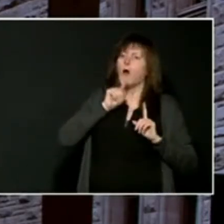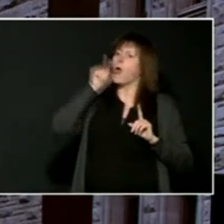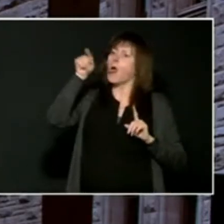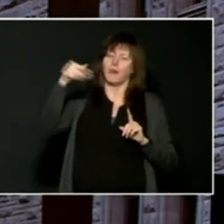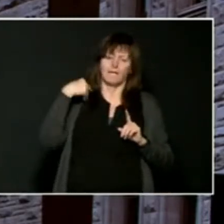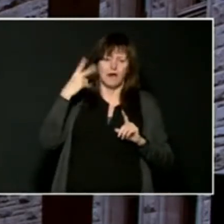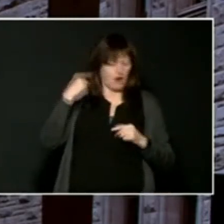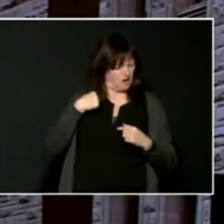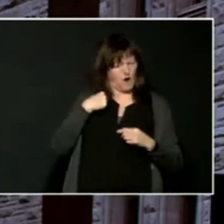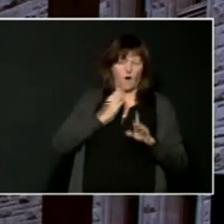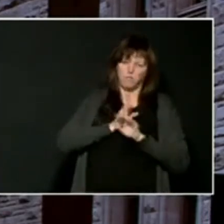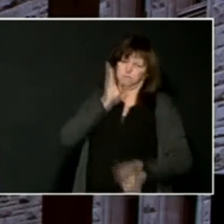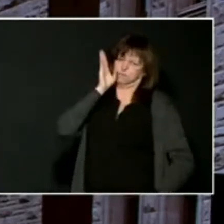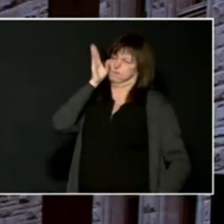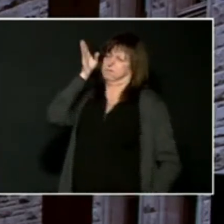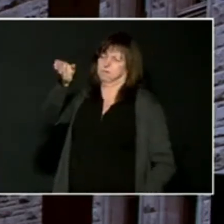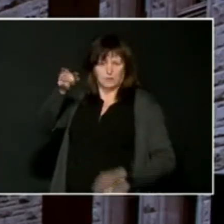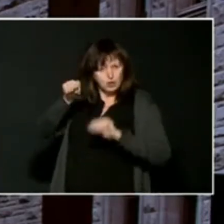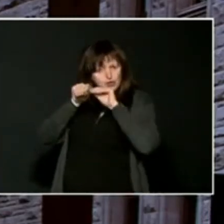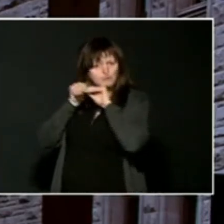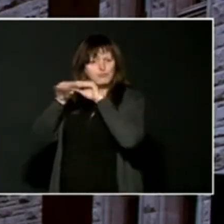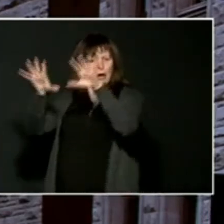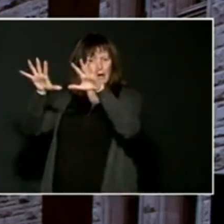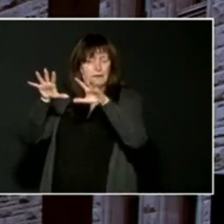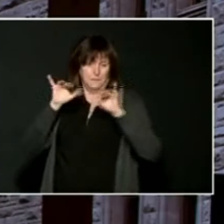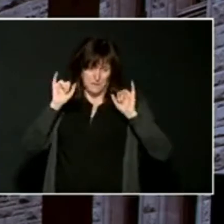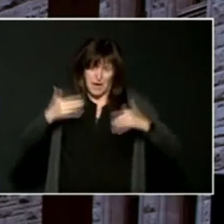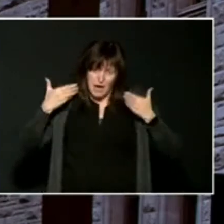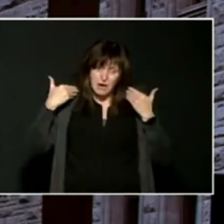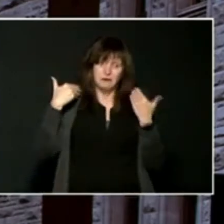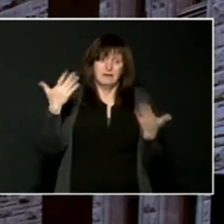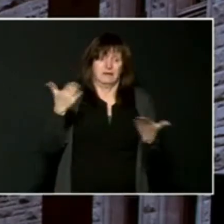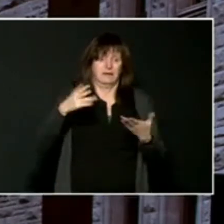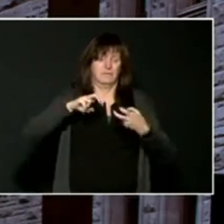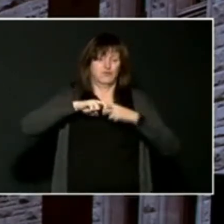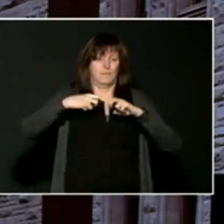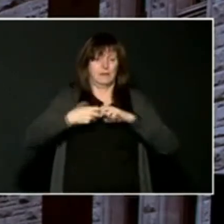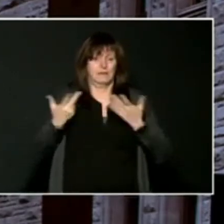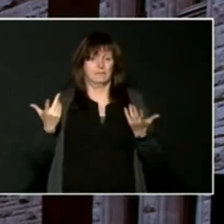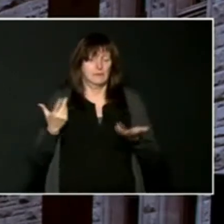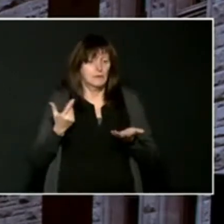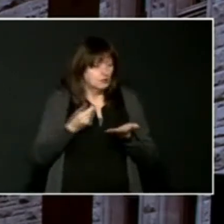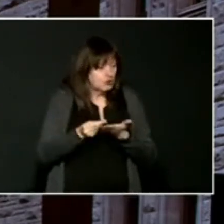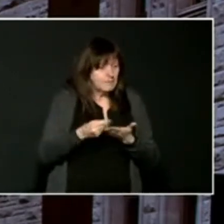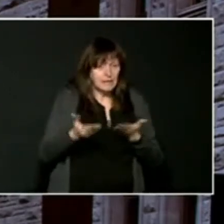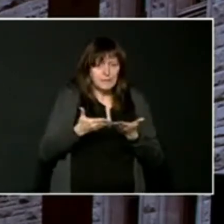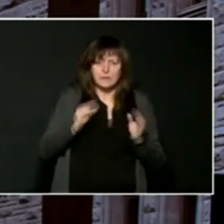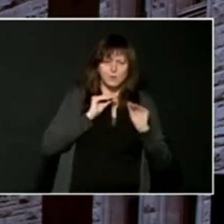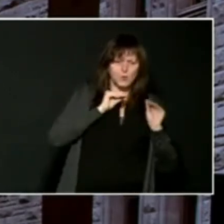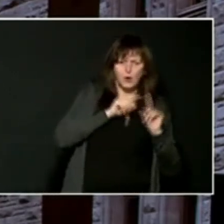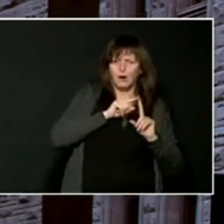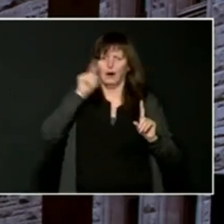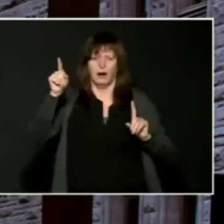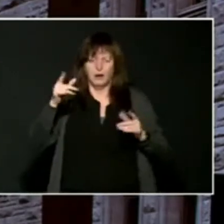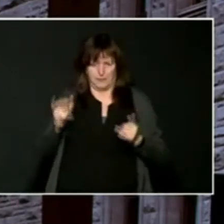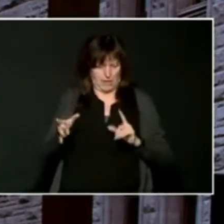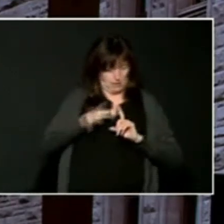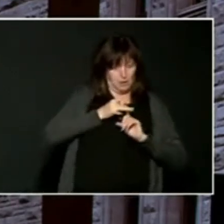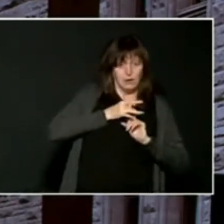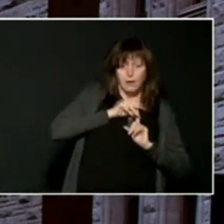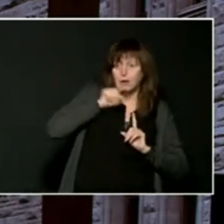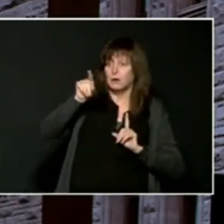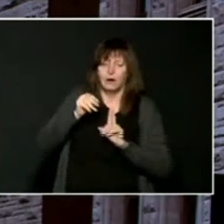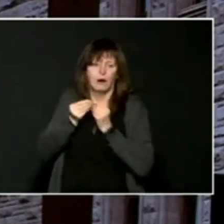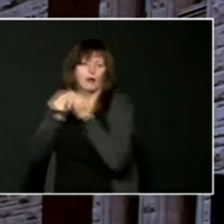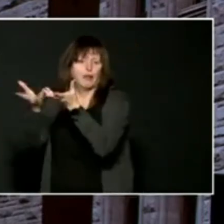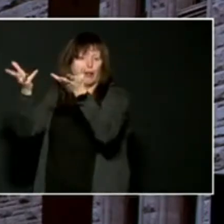only share some of their retail powers, but they also then spread variants of concern. And our big concern with our